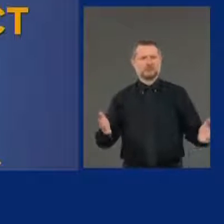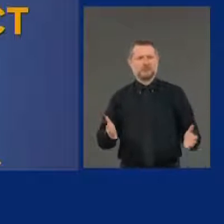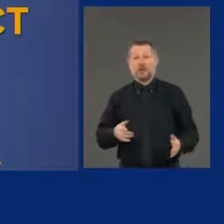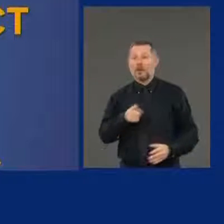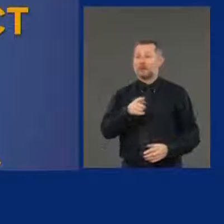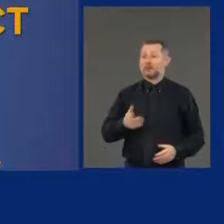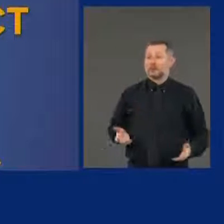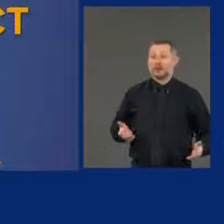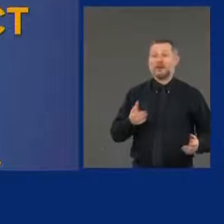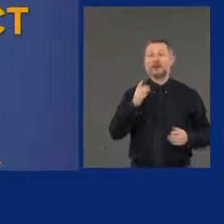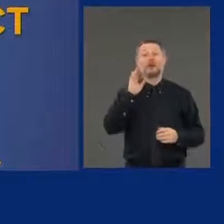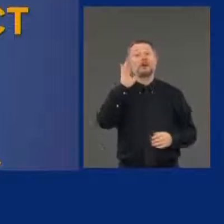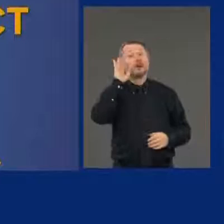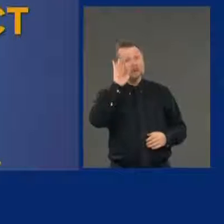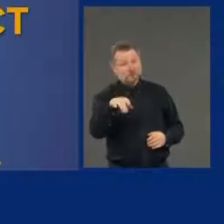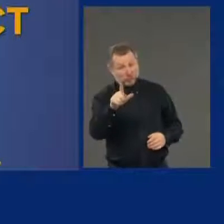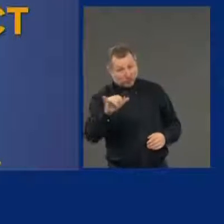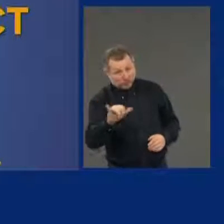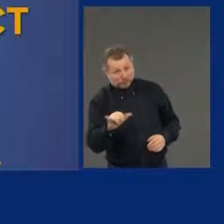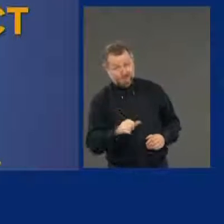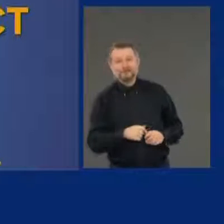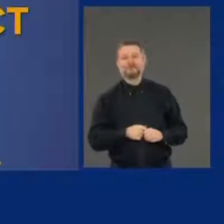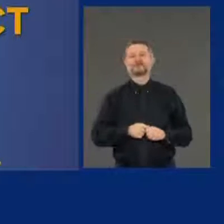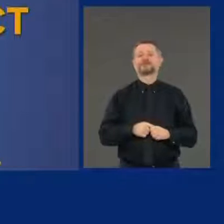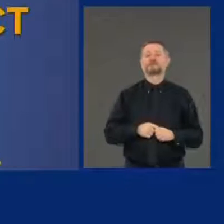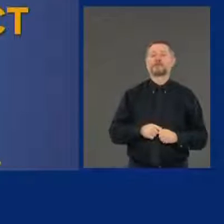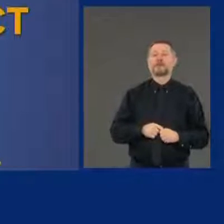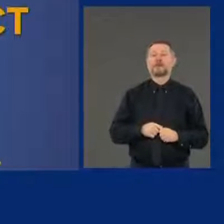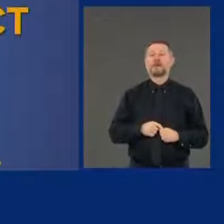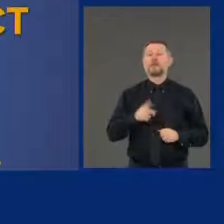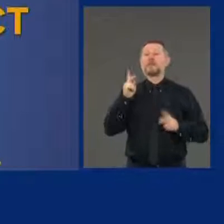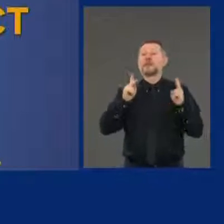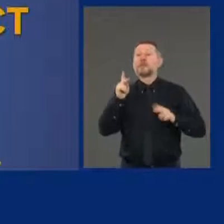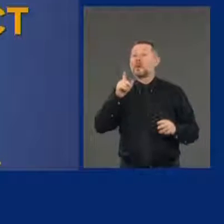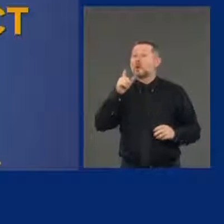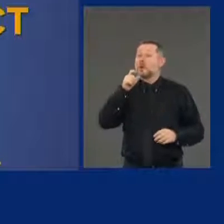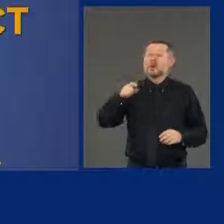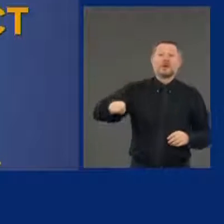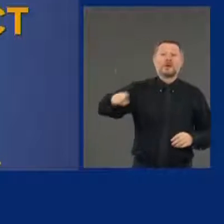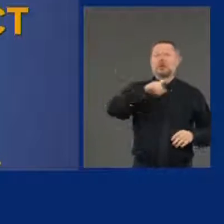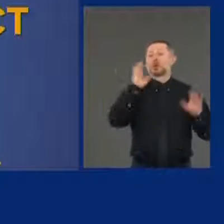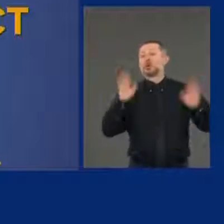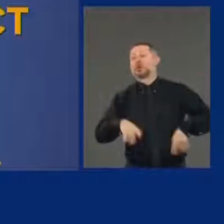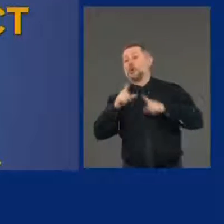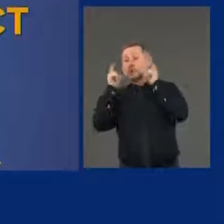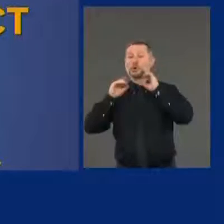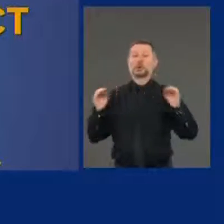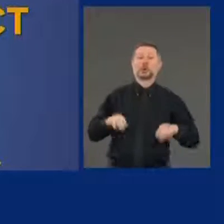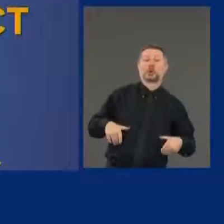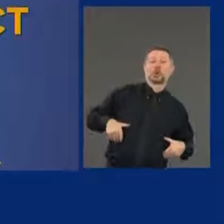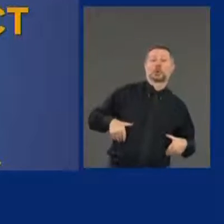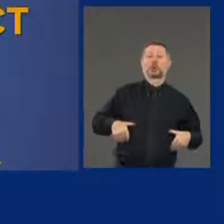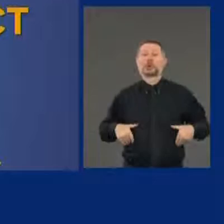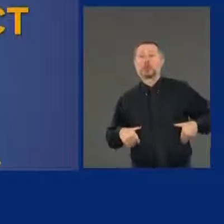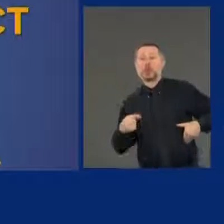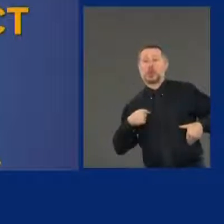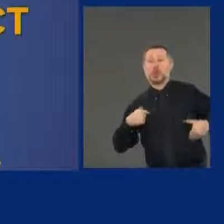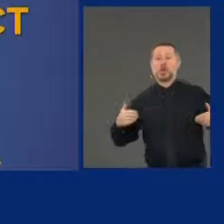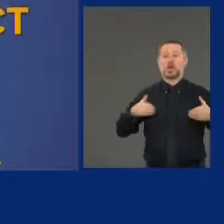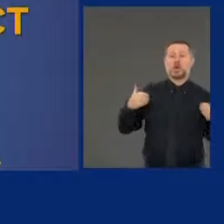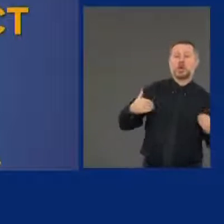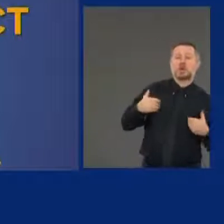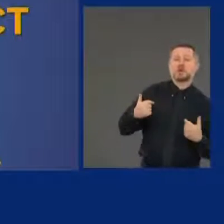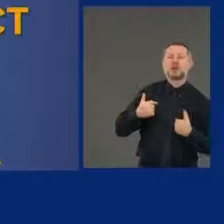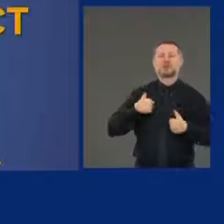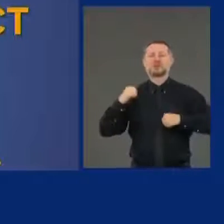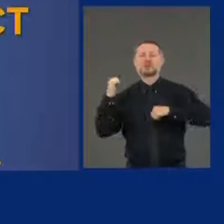also disrespectful to the people who you could infect. Well, I'm 25. I'm a